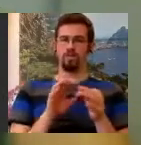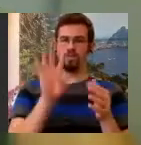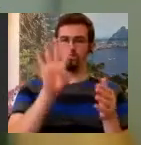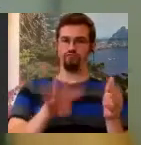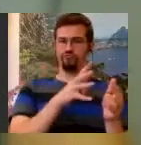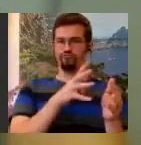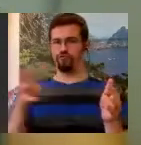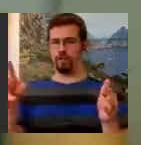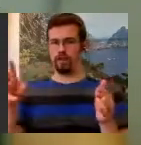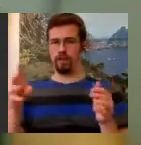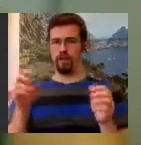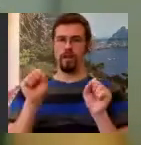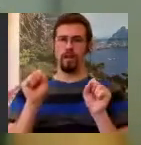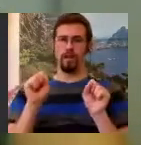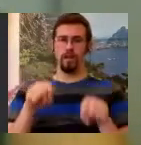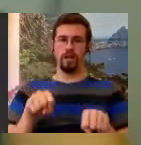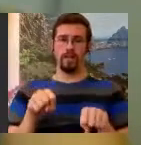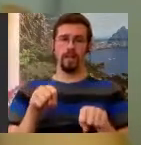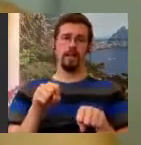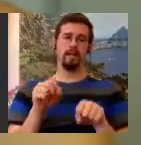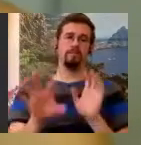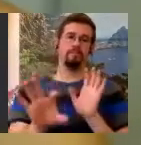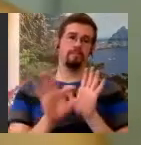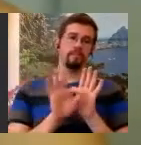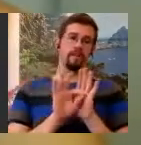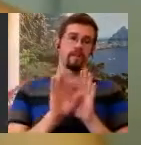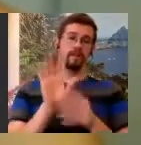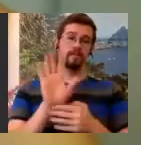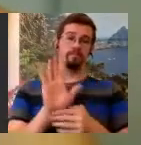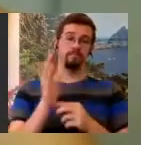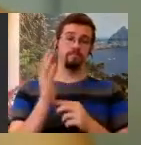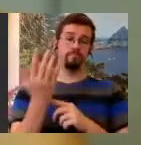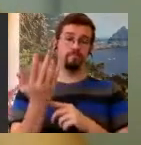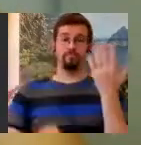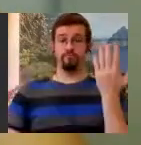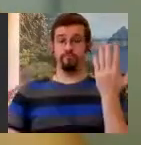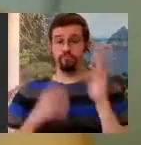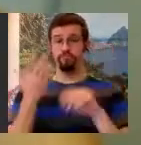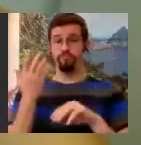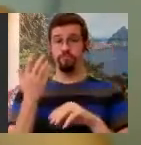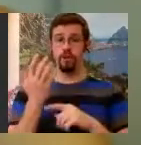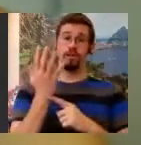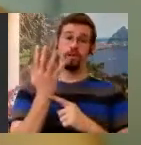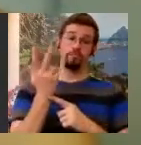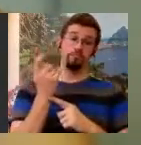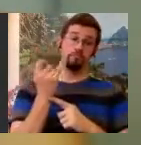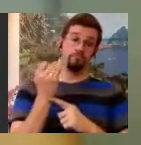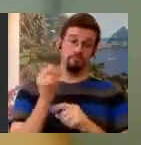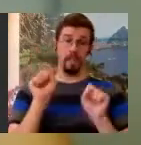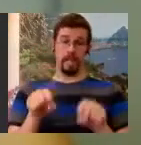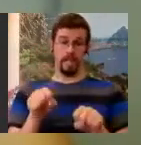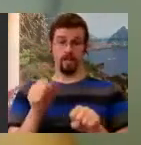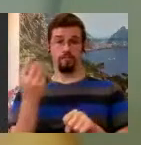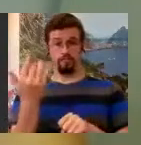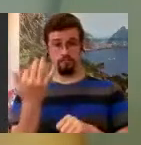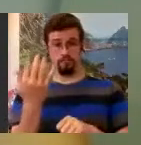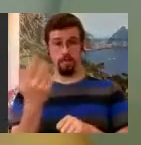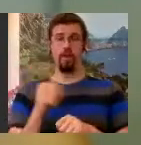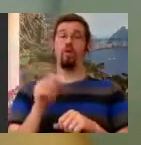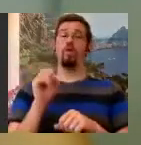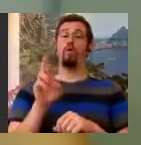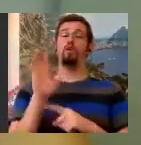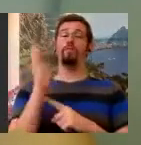can choose the side of the hand independently from the number of fingers, independently from the plane,